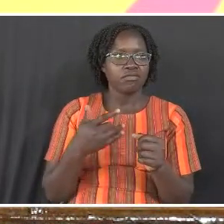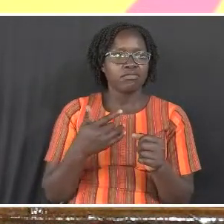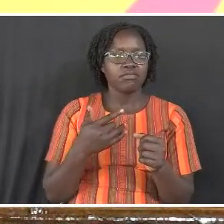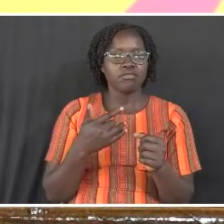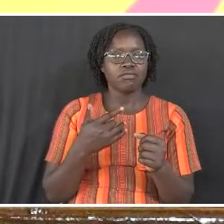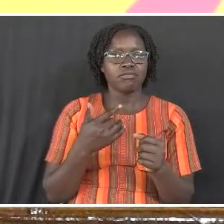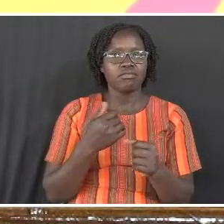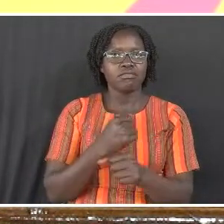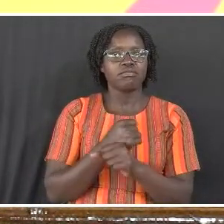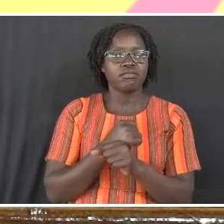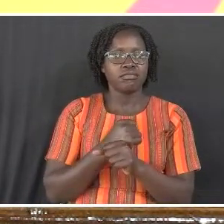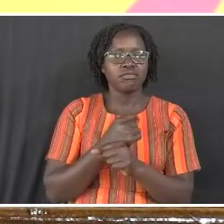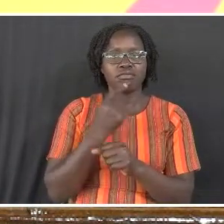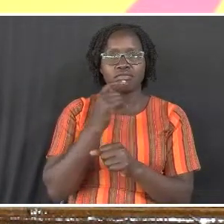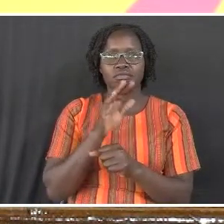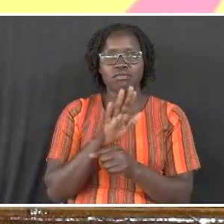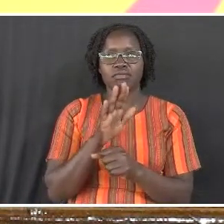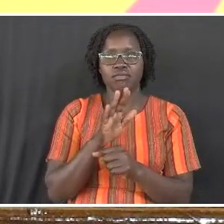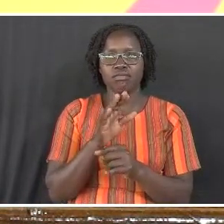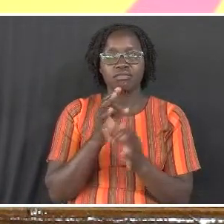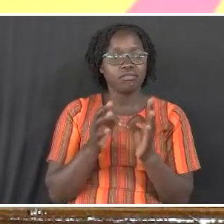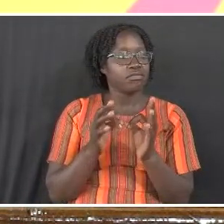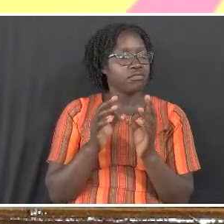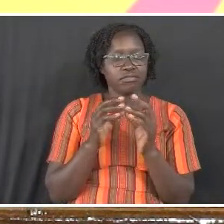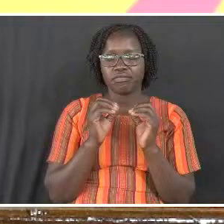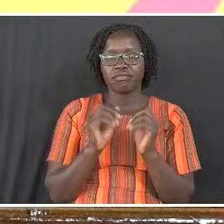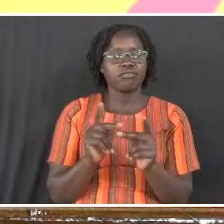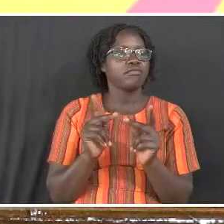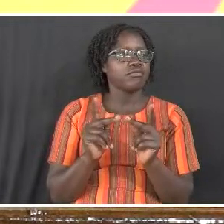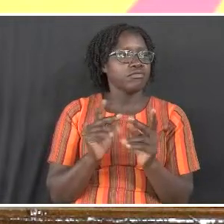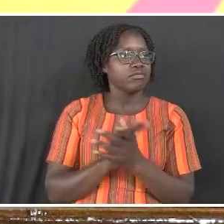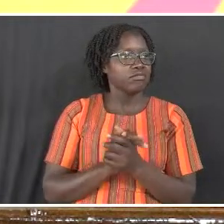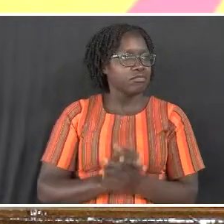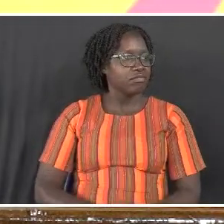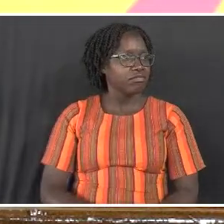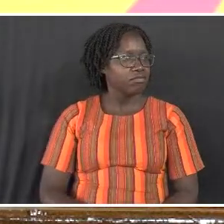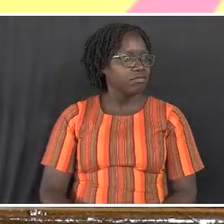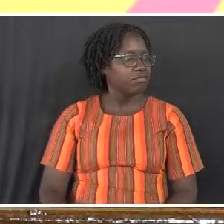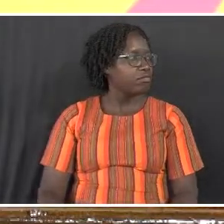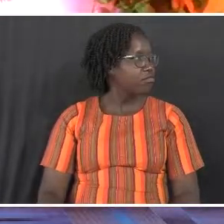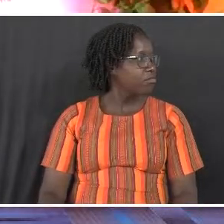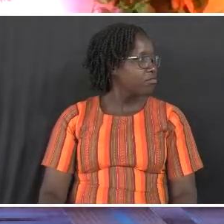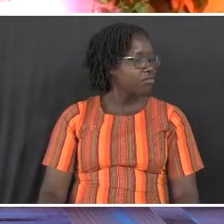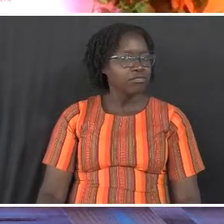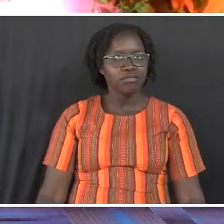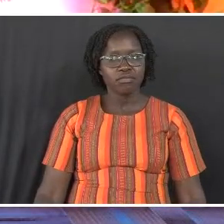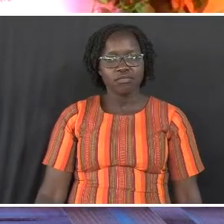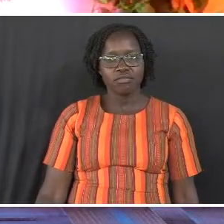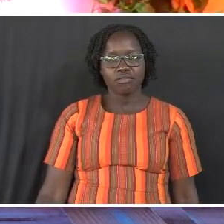teeth. Yeah, so if it is a filling, go for it. Yes.